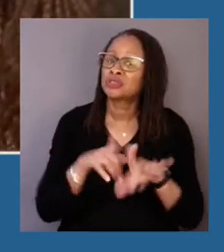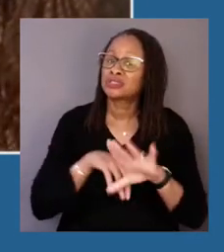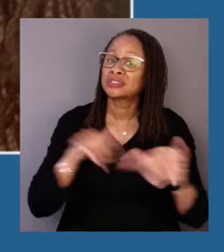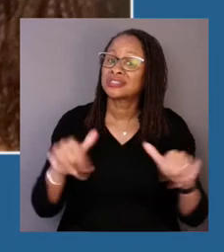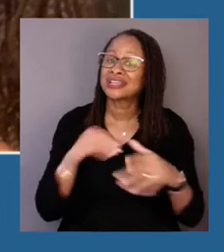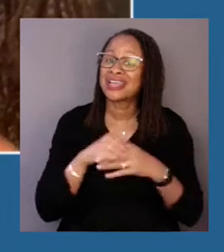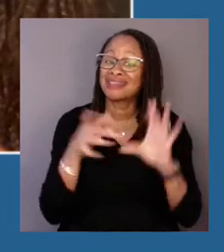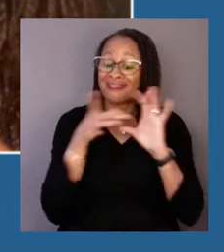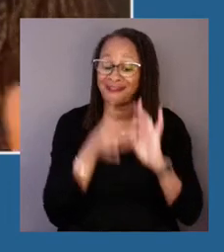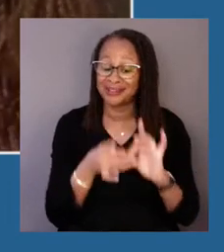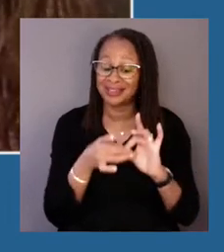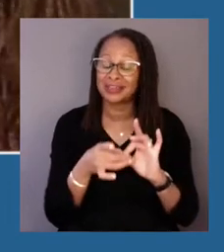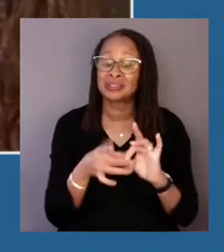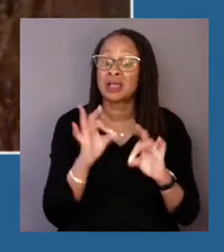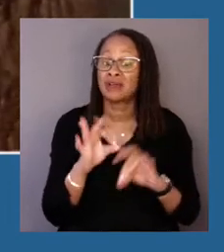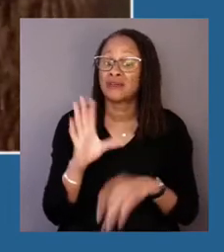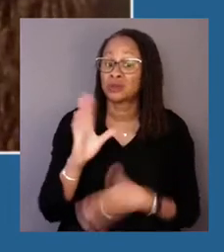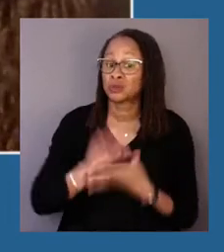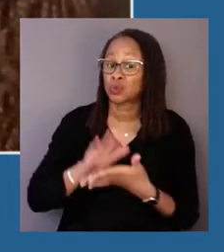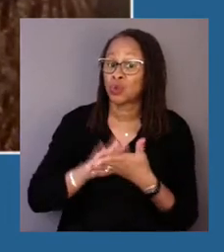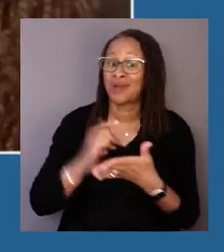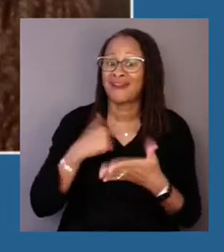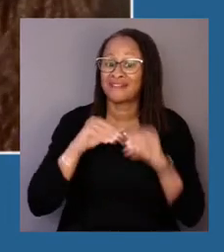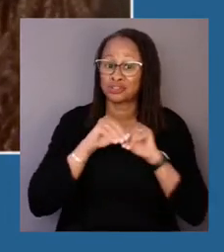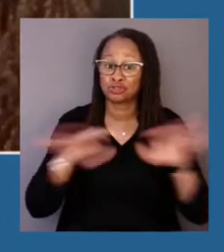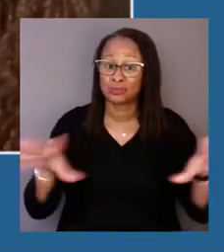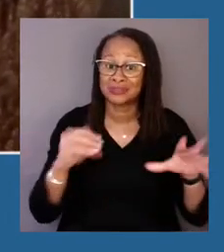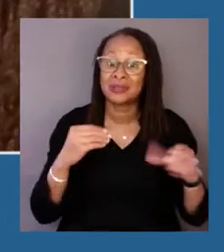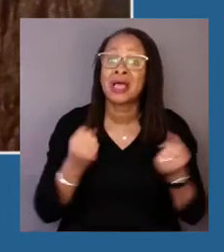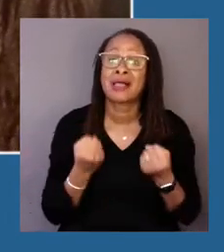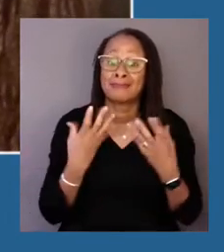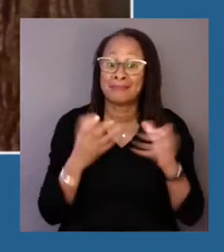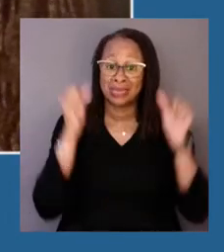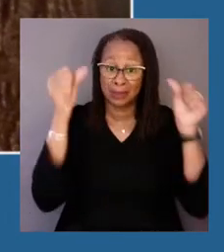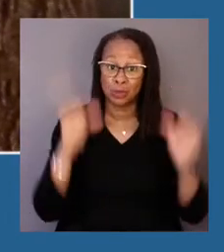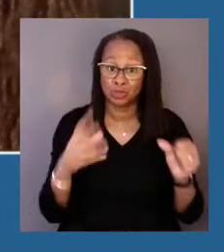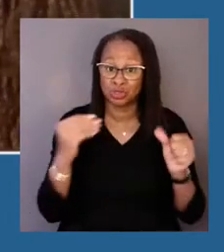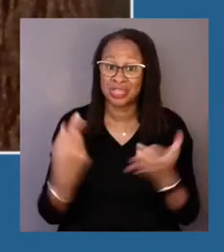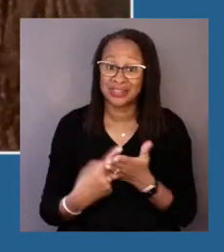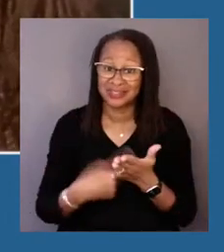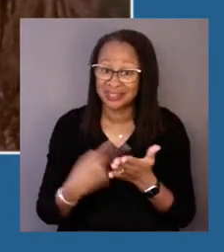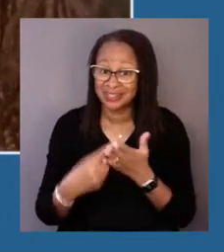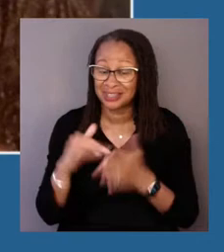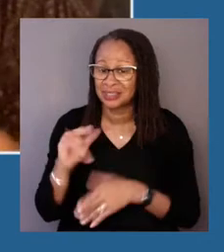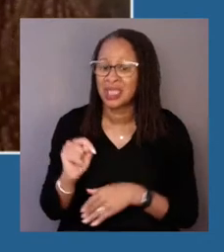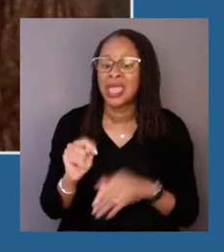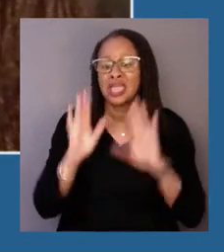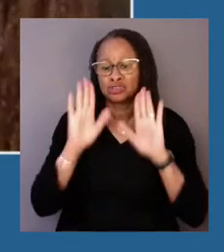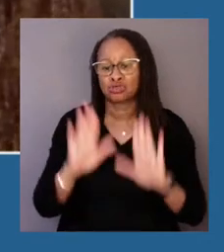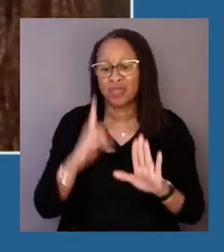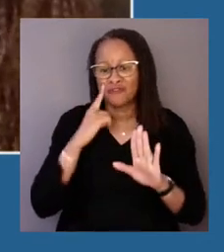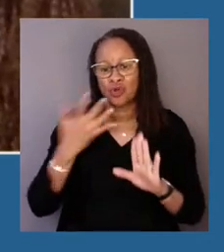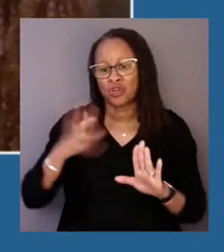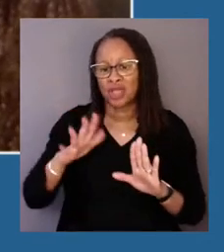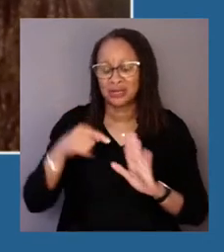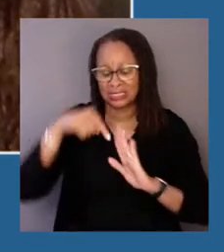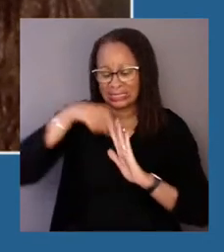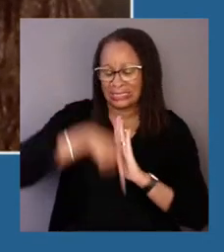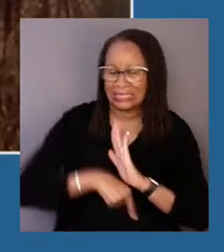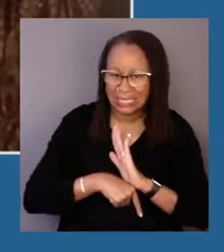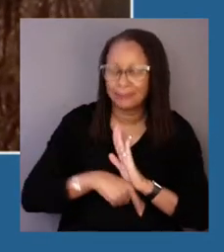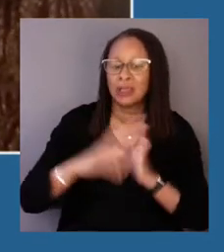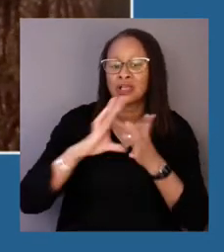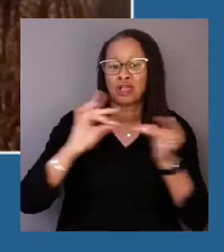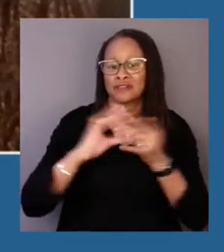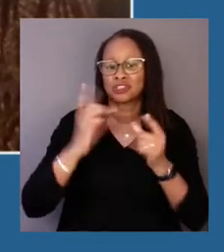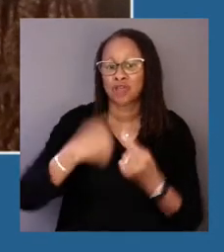of school where I've like distributed a lot of these posters and discussed it. It's been great for kind of like deepening conversations around